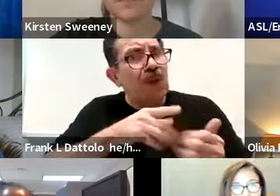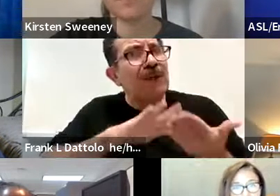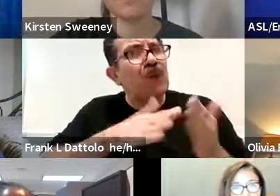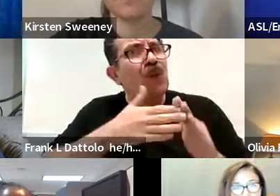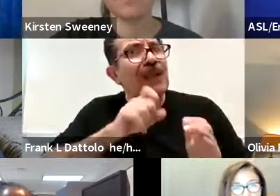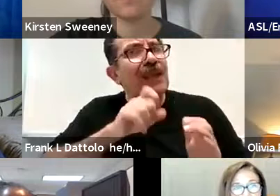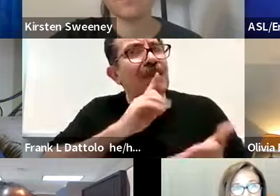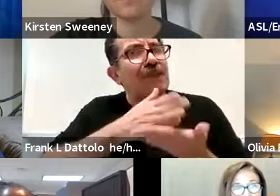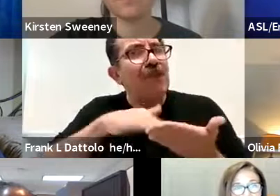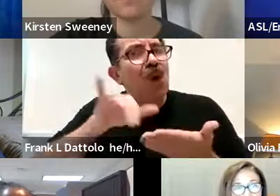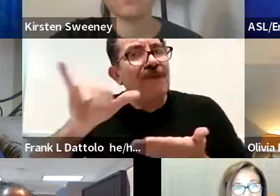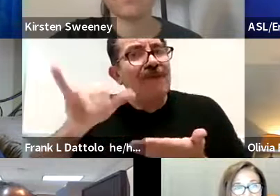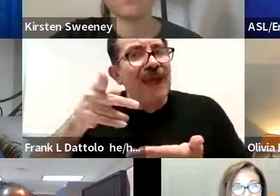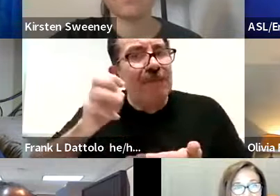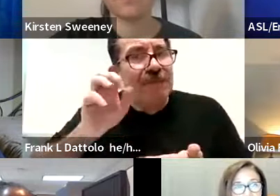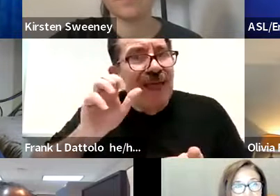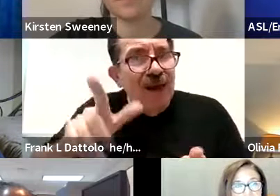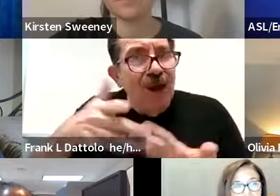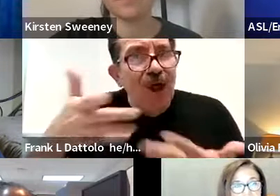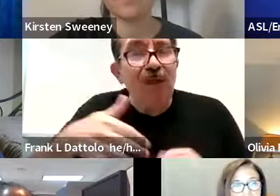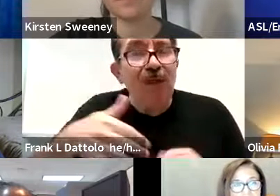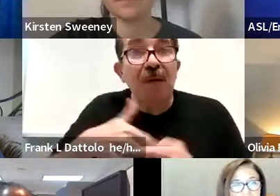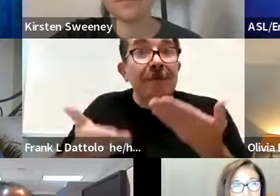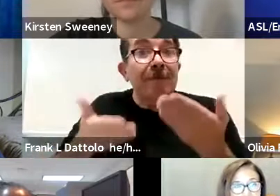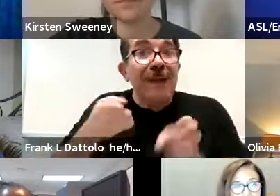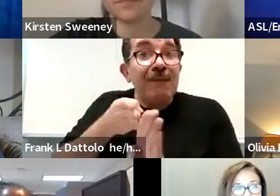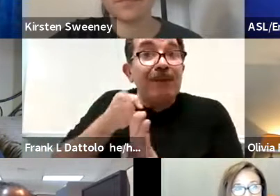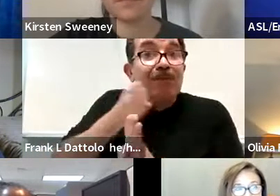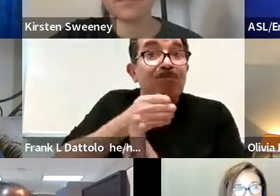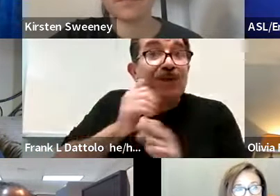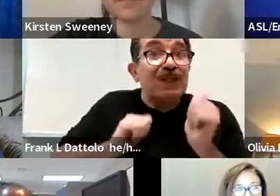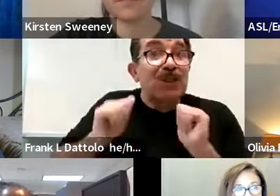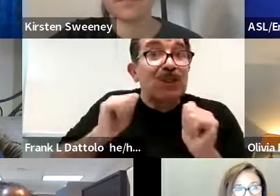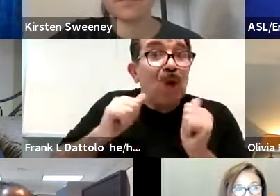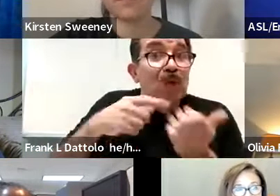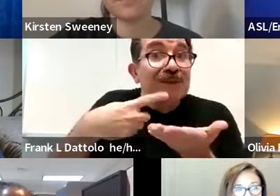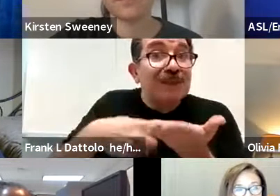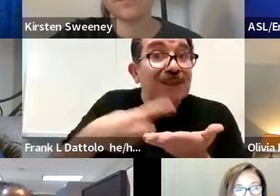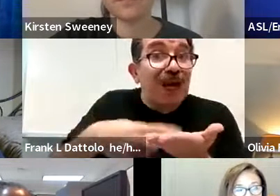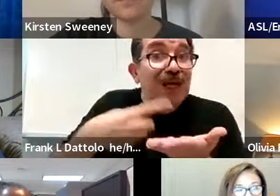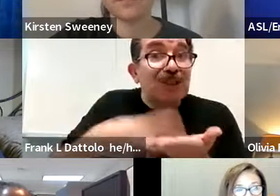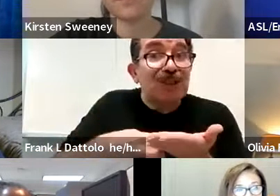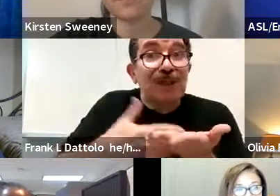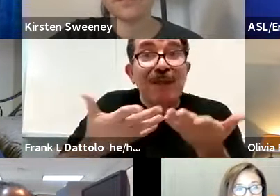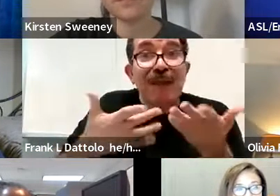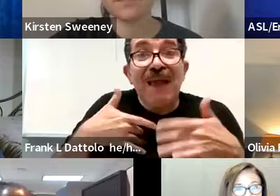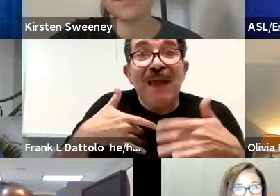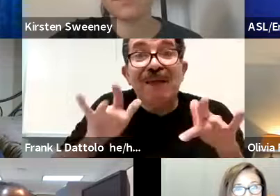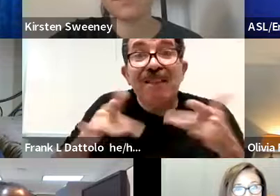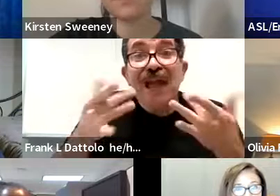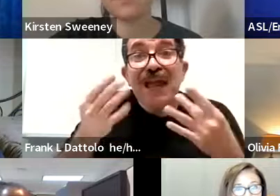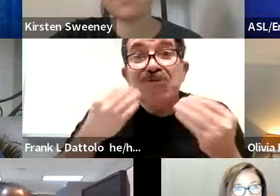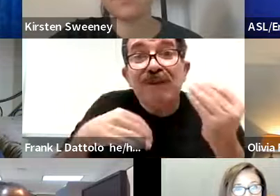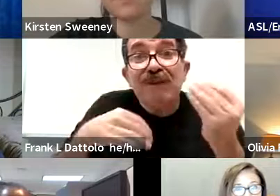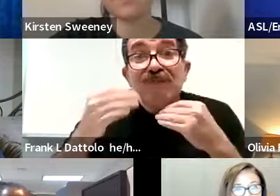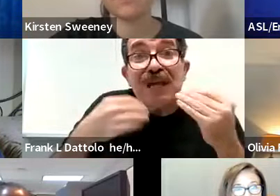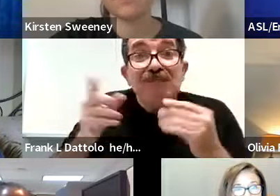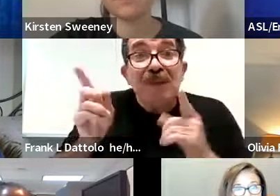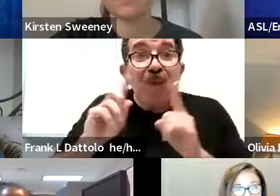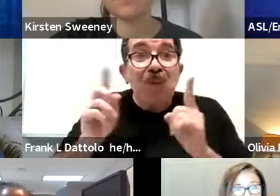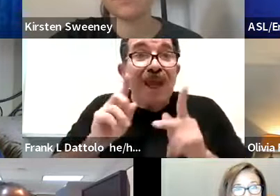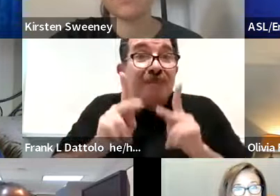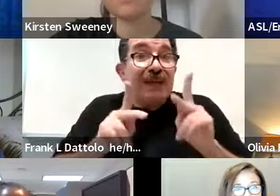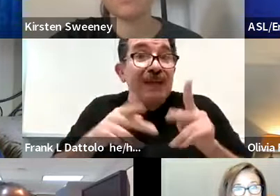they're scheduled during the interpreted shows so that the ASL using community can be part of that. Or maybe there's a pre-show